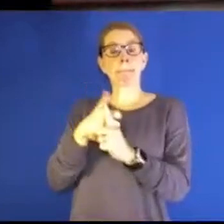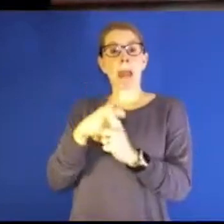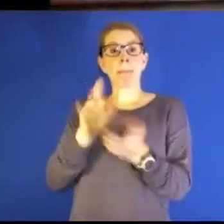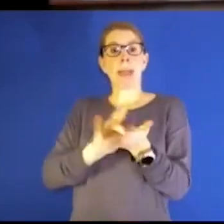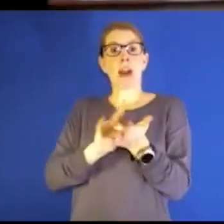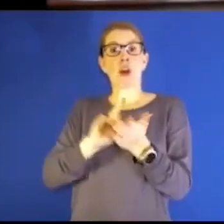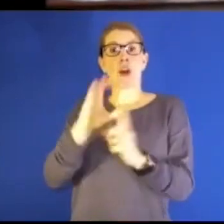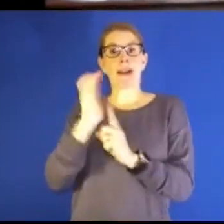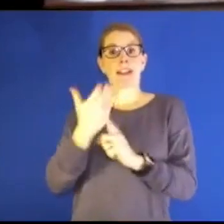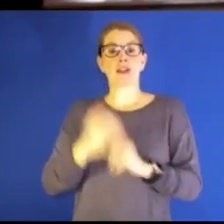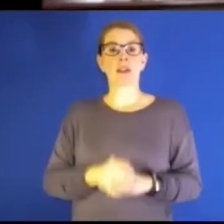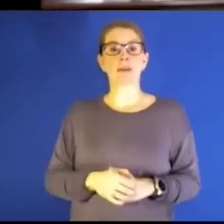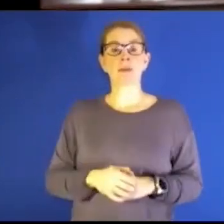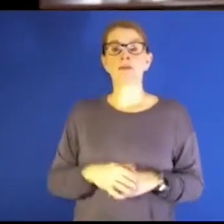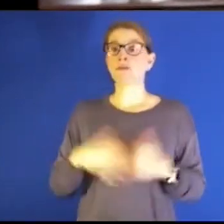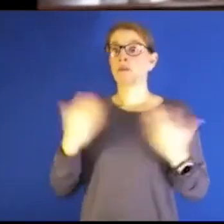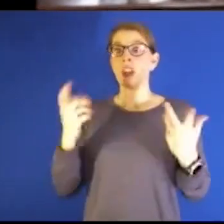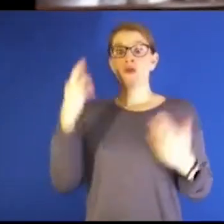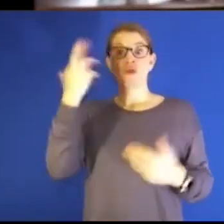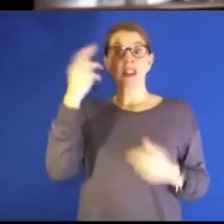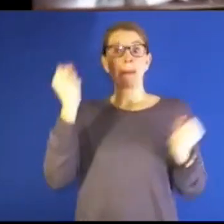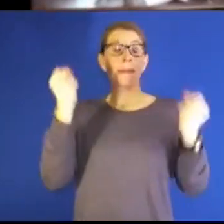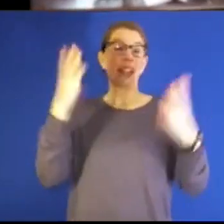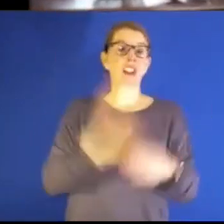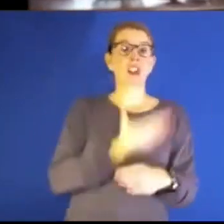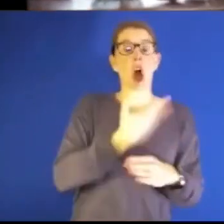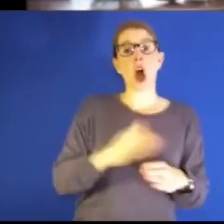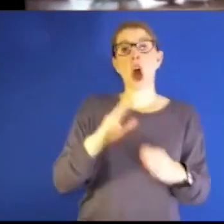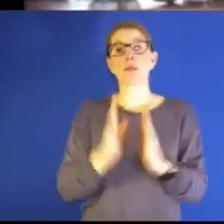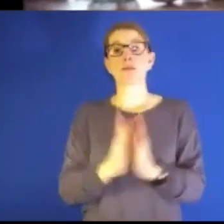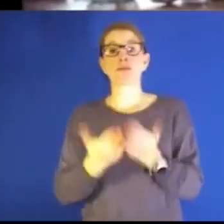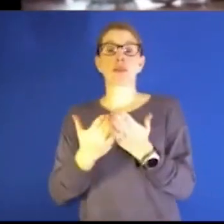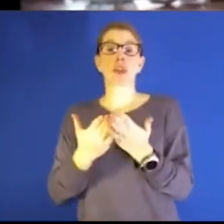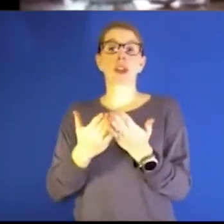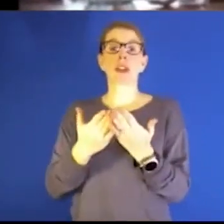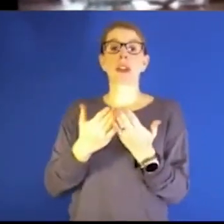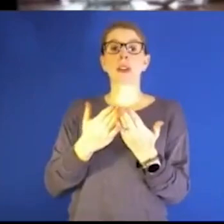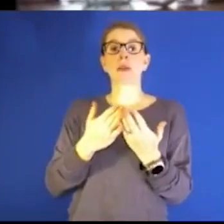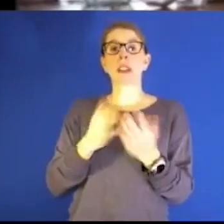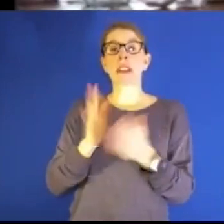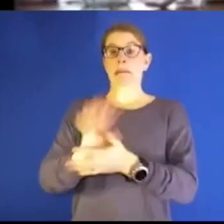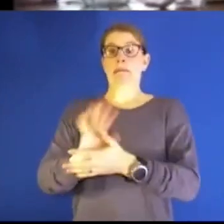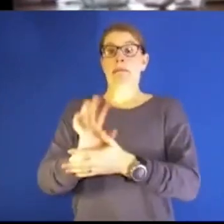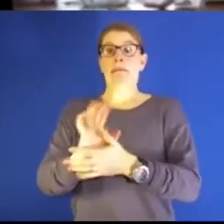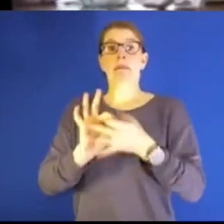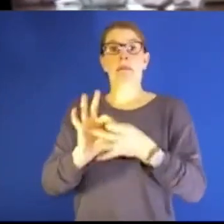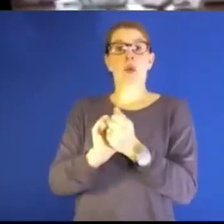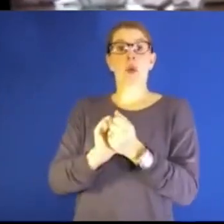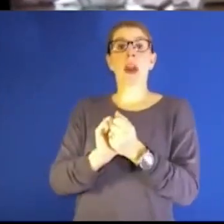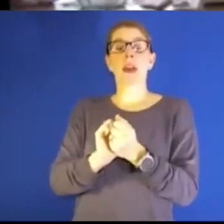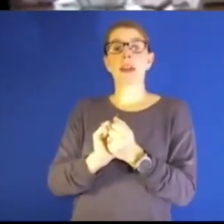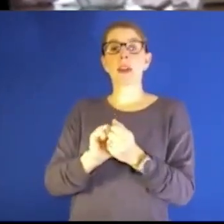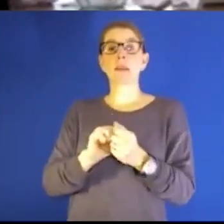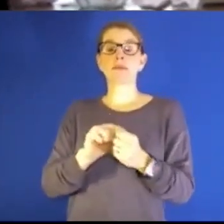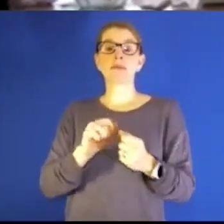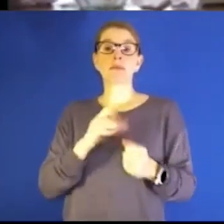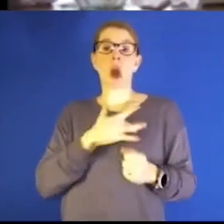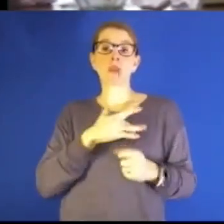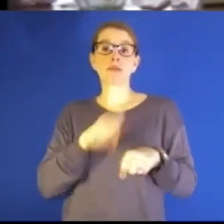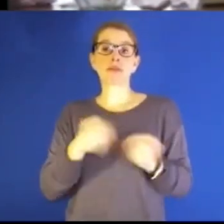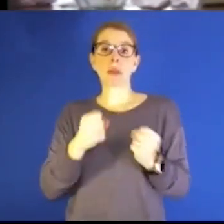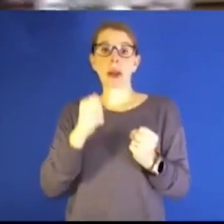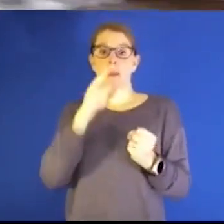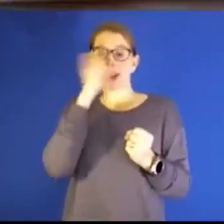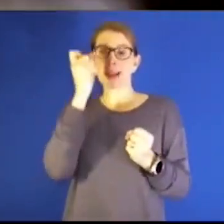a reason why so many songs, movies, books, and musicals revolve around the brokenhearted, because so many of us can relate to